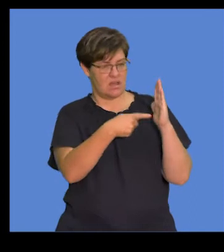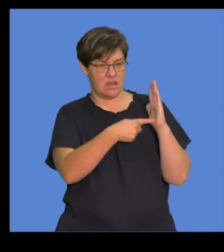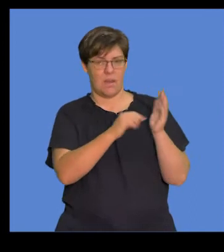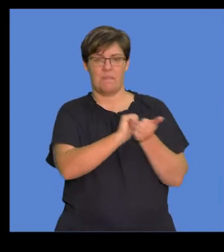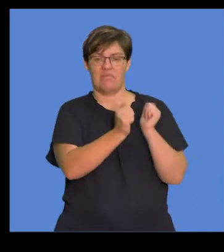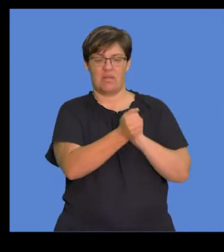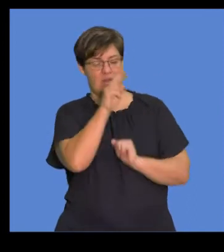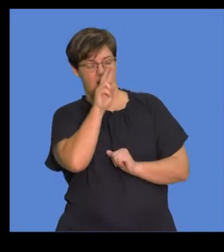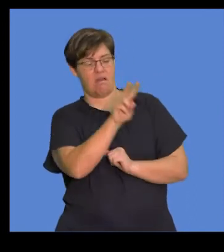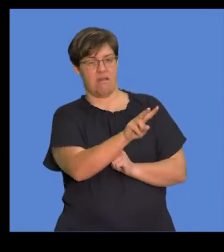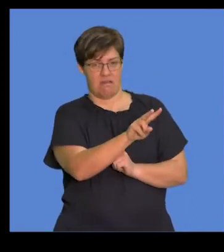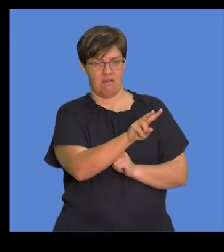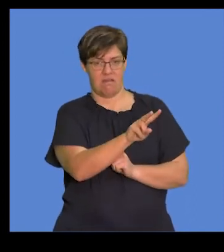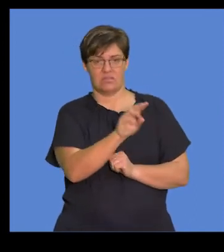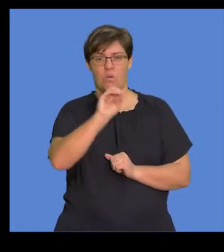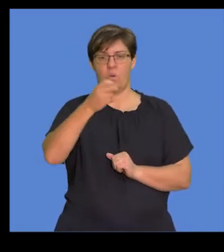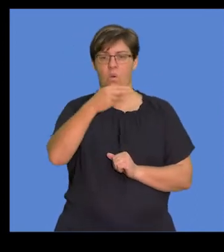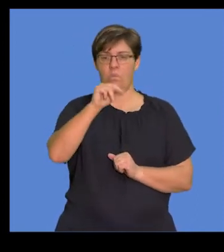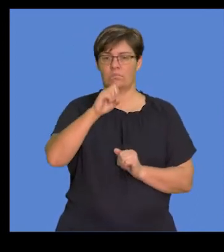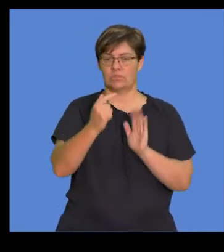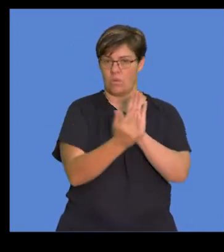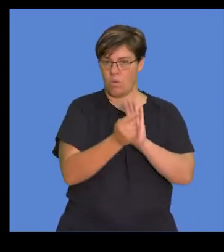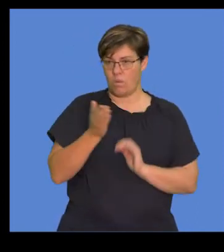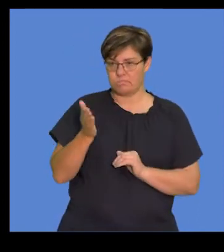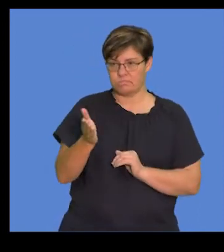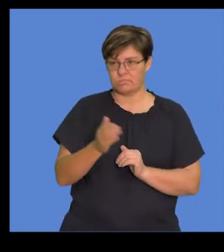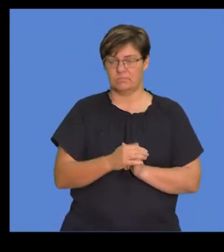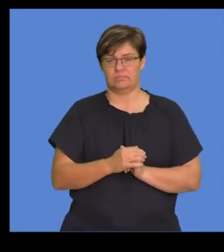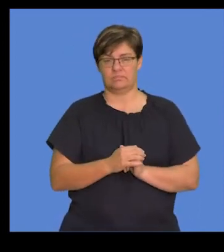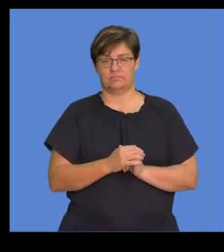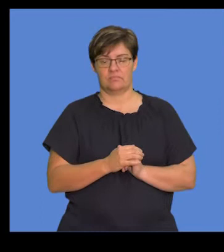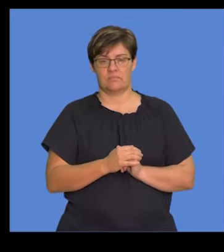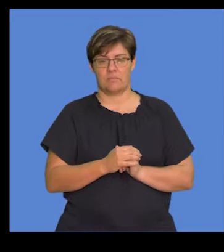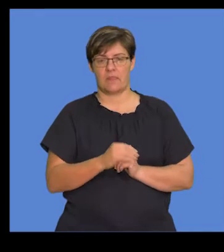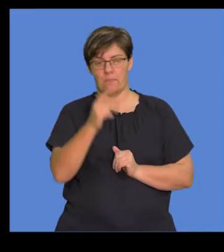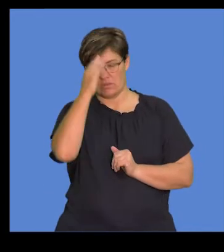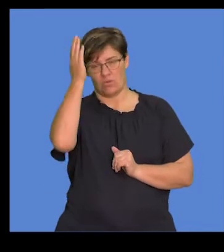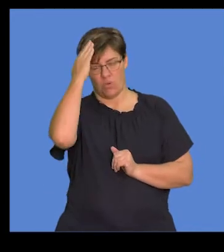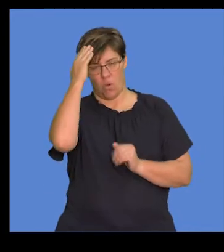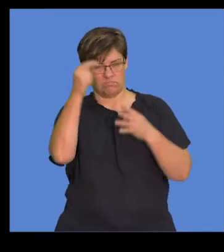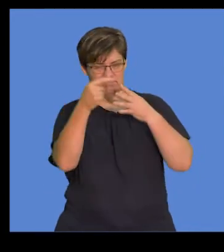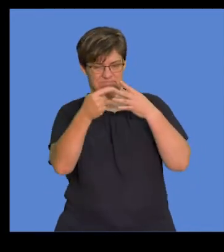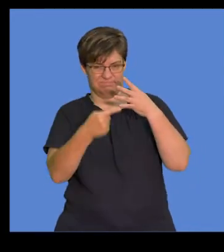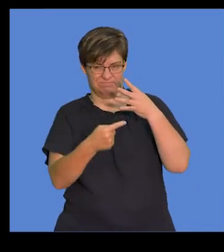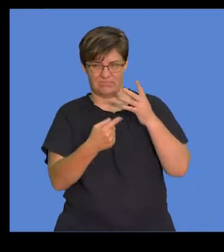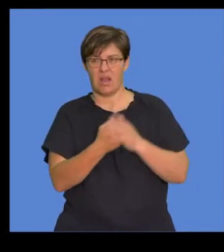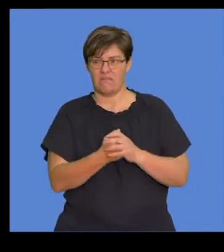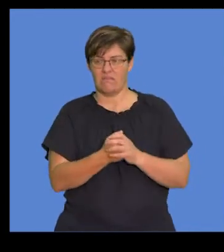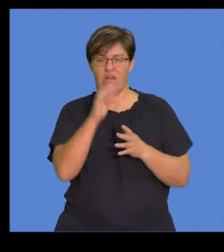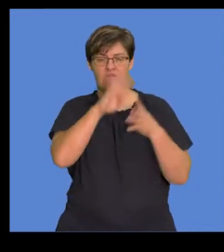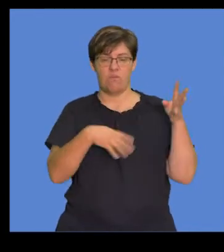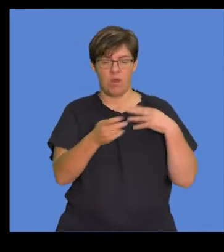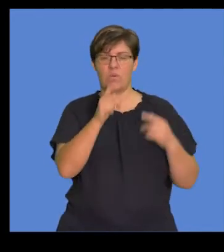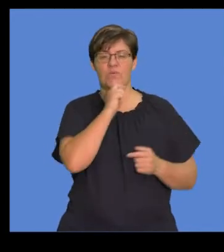it off mathematically. That's our Ohm's law there. Okay, so we need to be familiar with all this. We know this